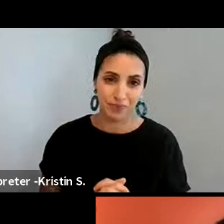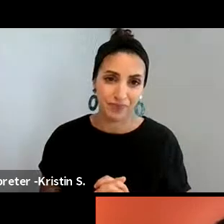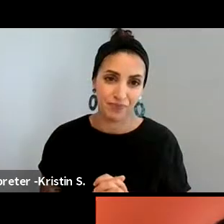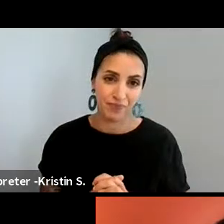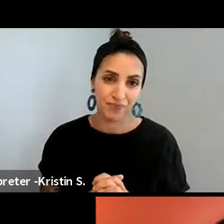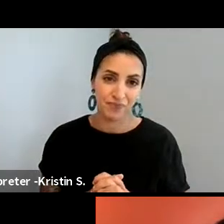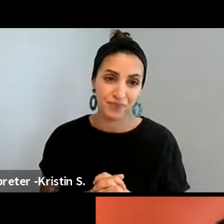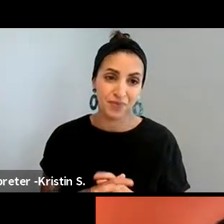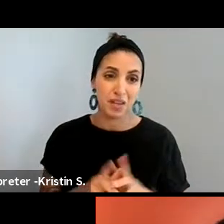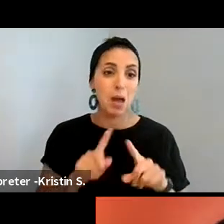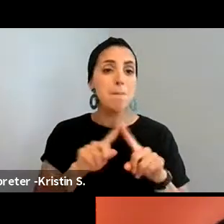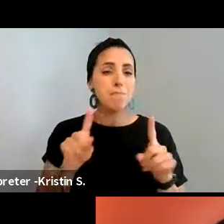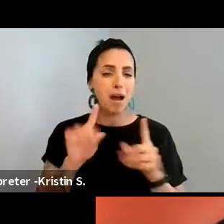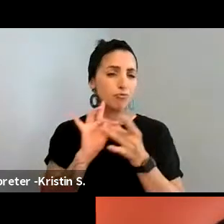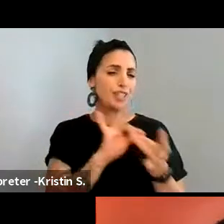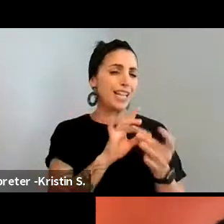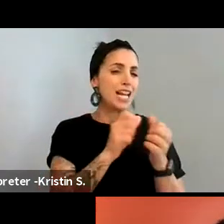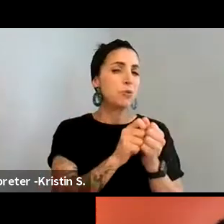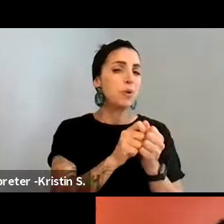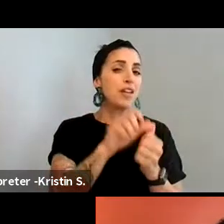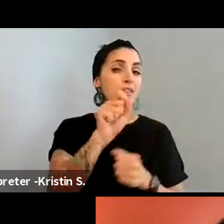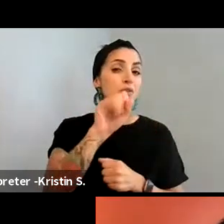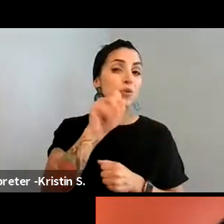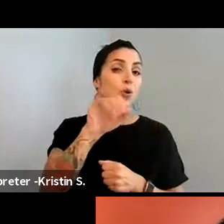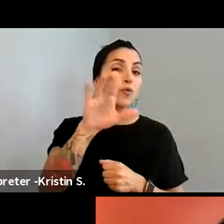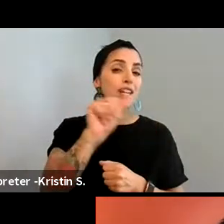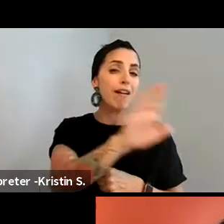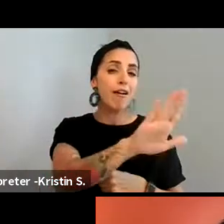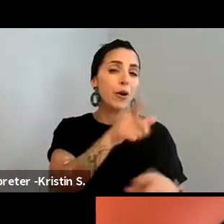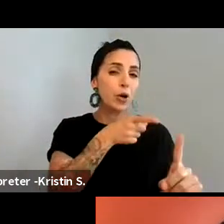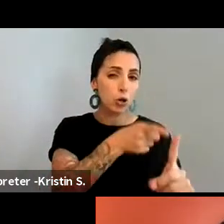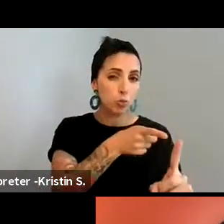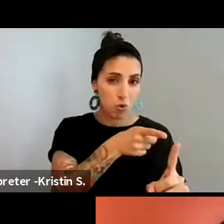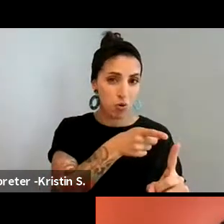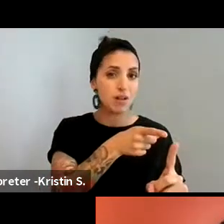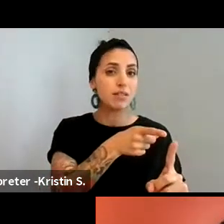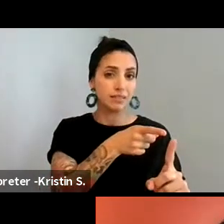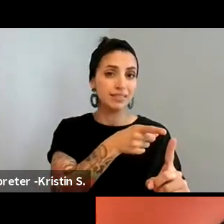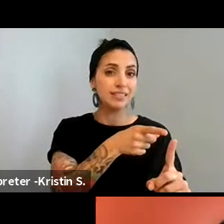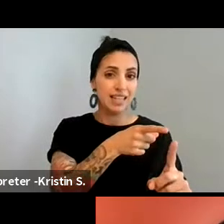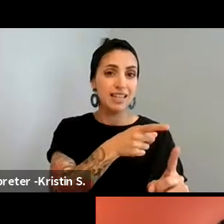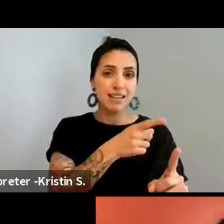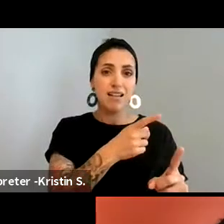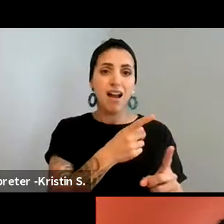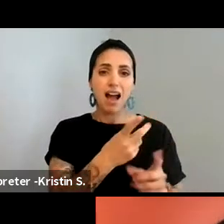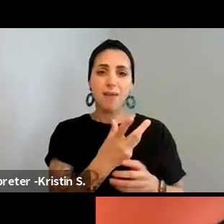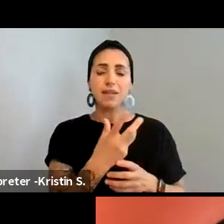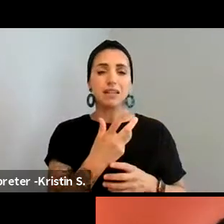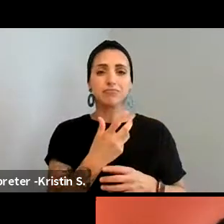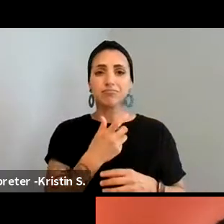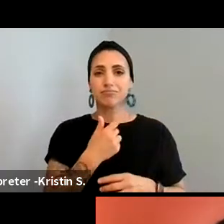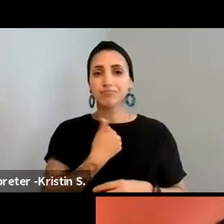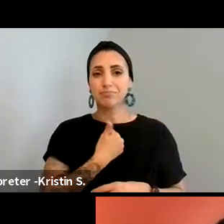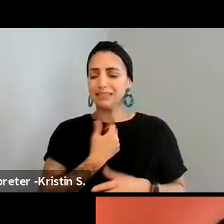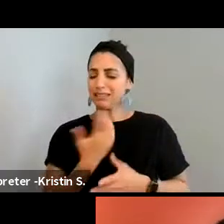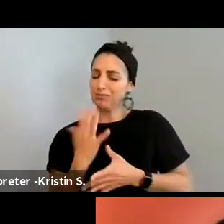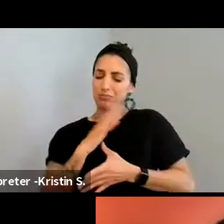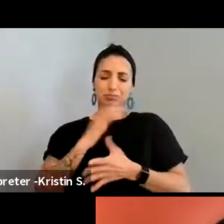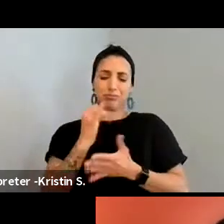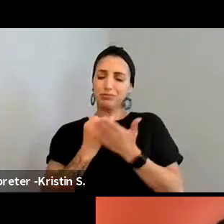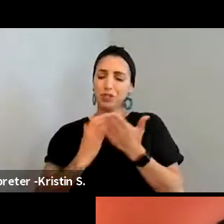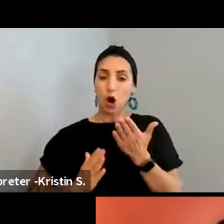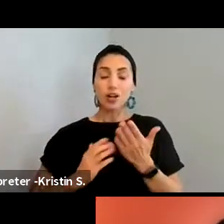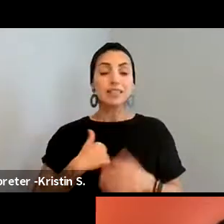point, I feel like I'm a multi-disciplined artist because I do produce, because I love